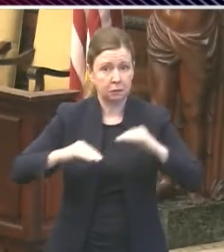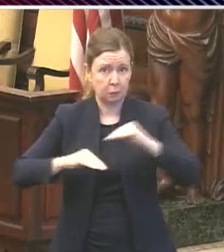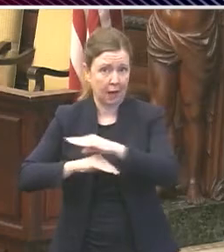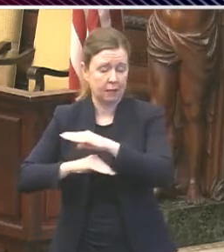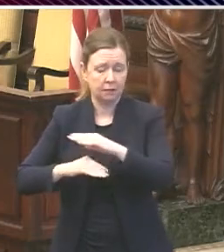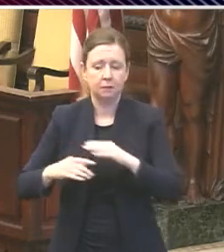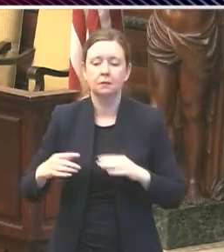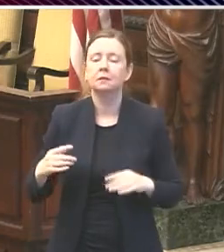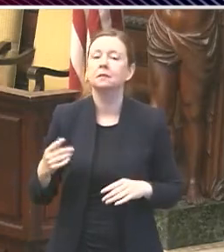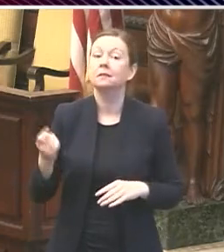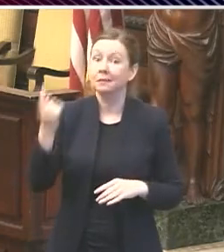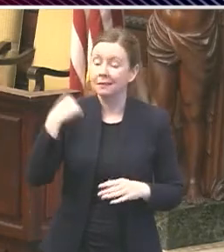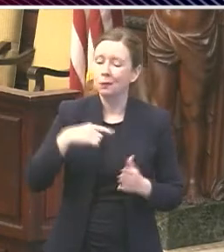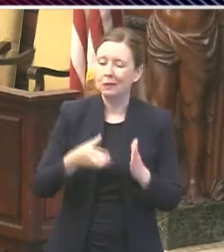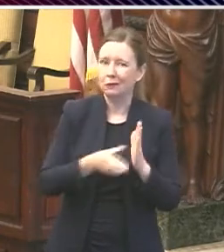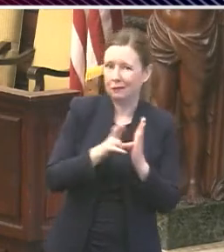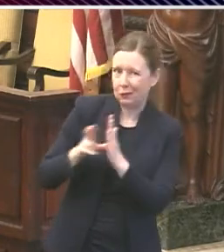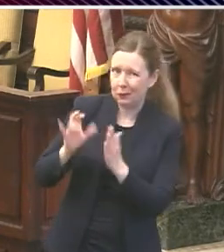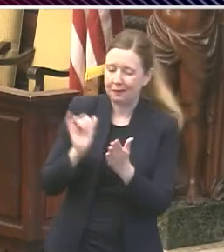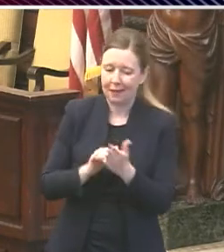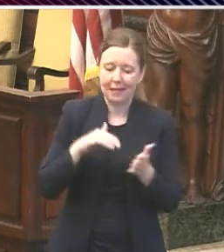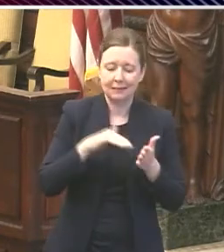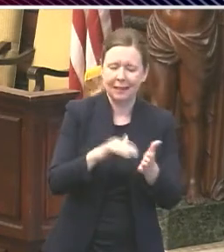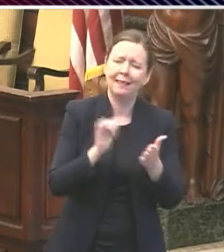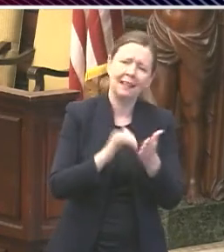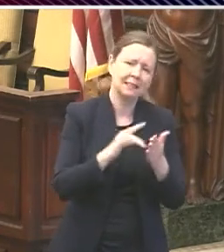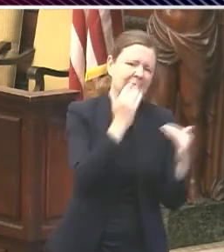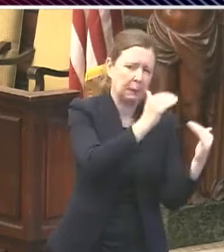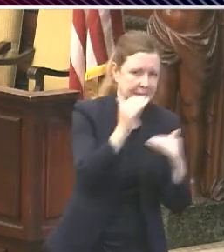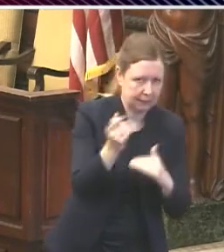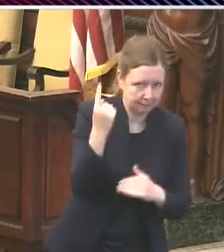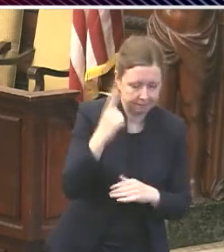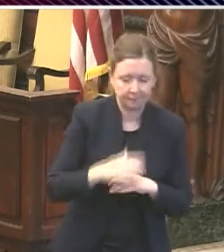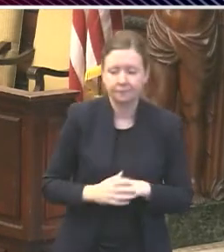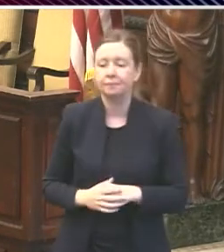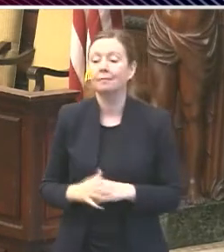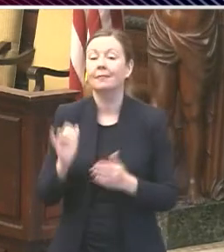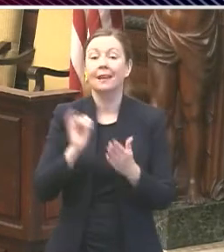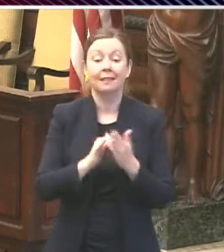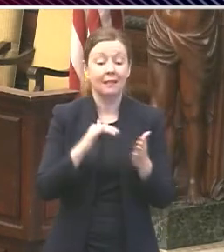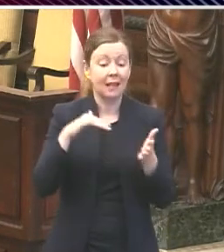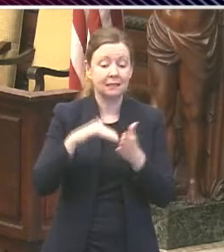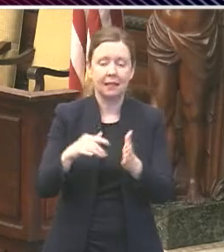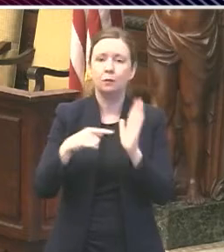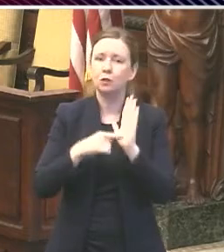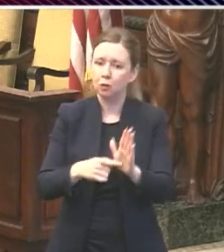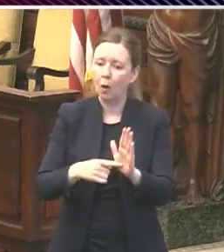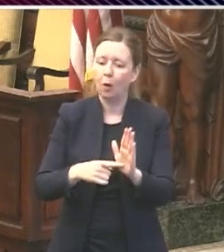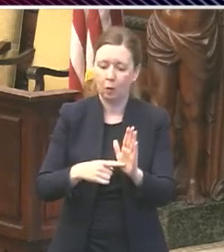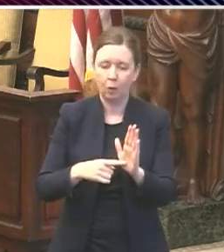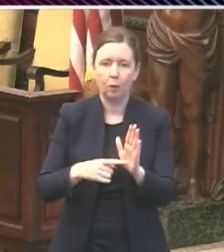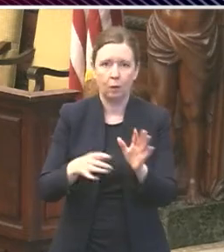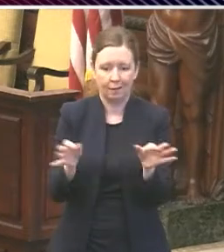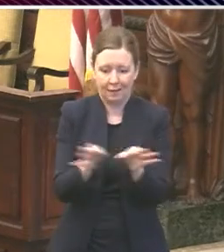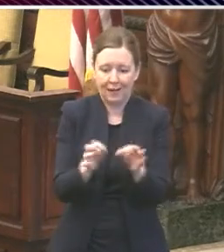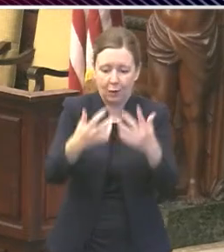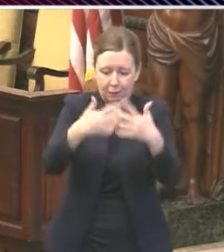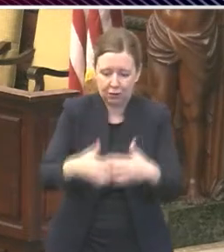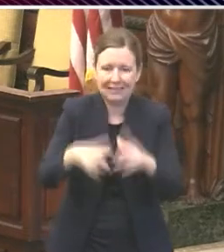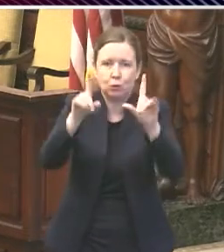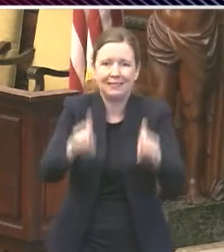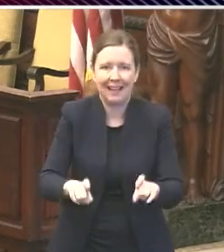that study. Now that study has its limits. It was designed to show the value of a machine used to test